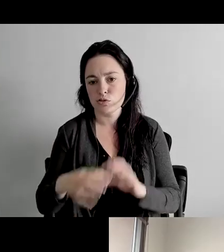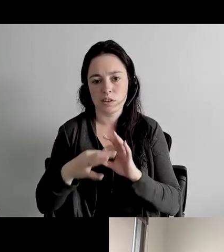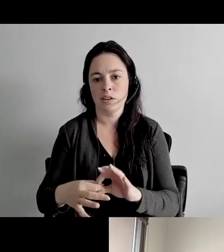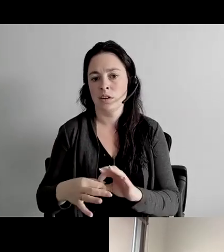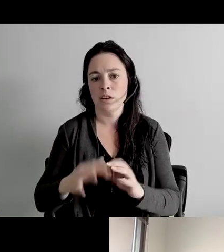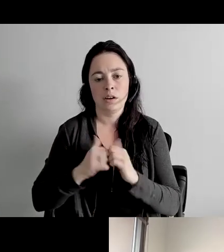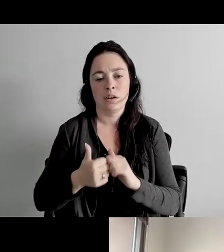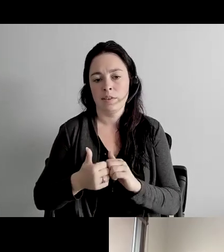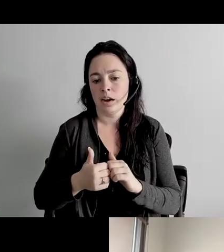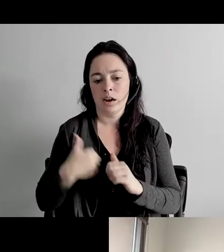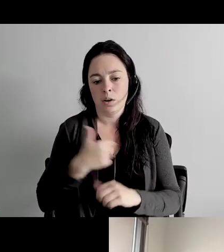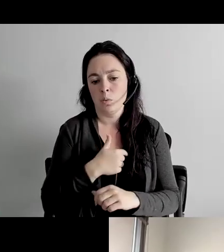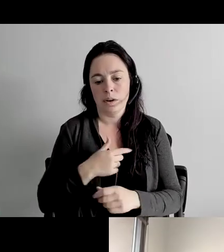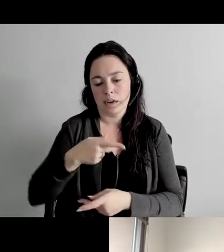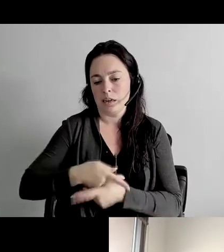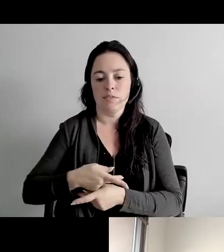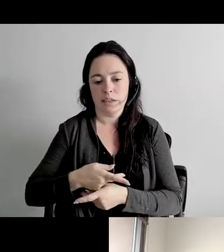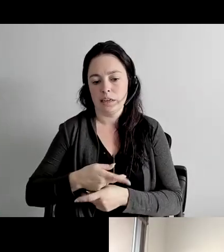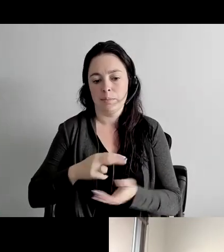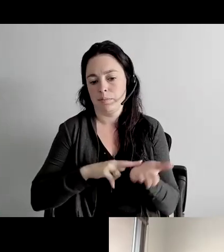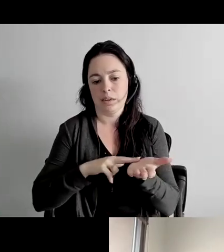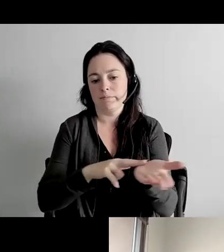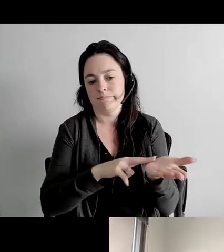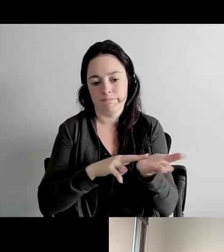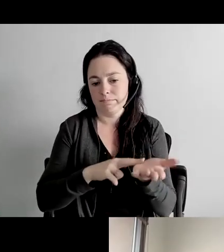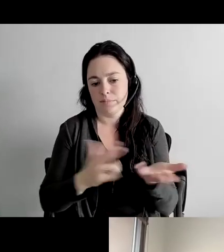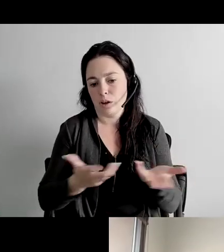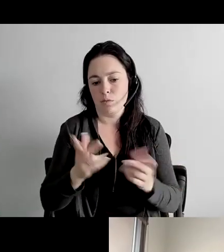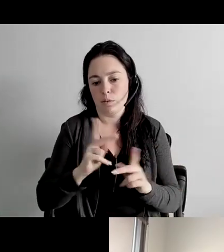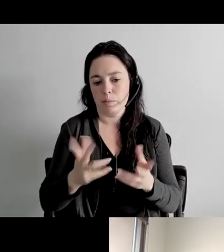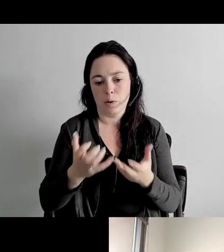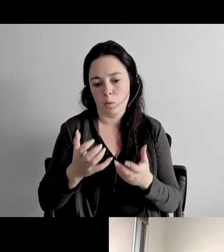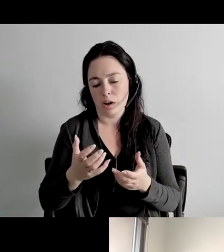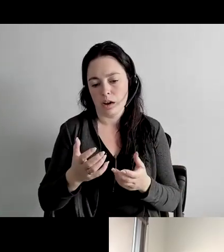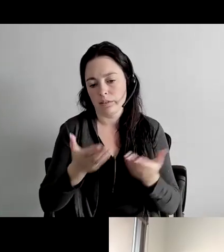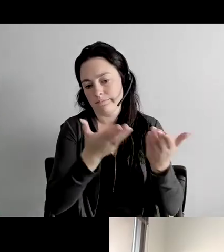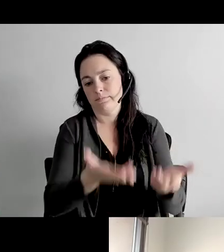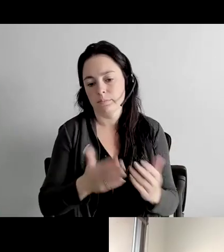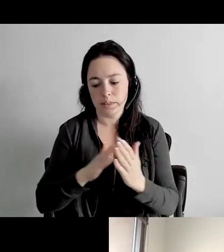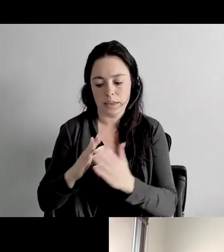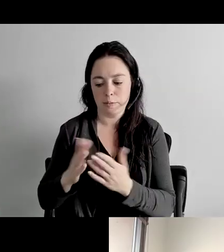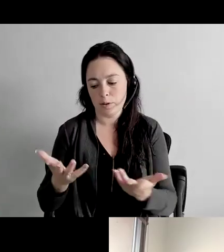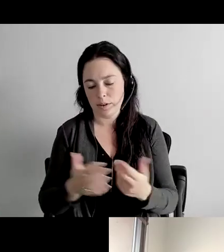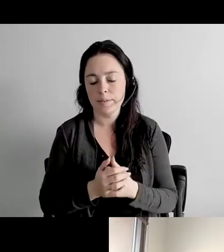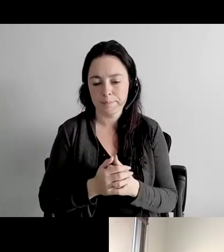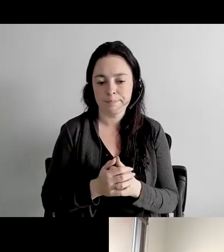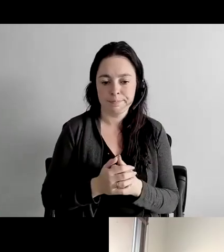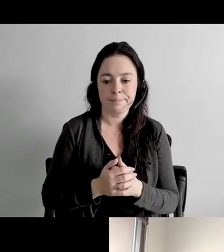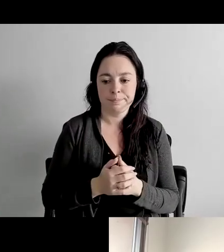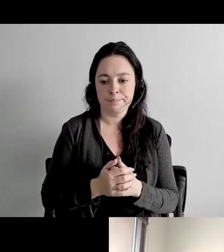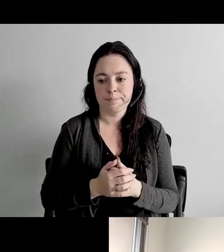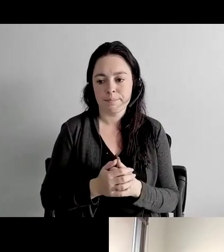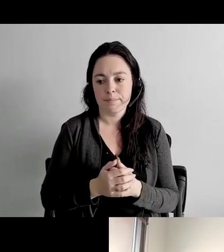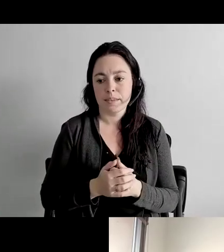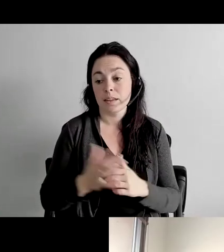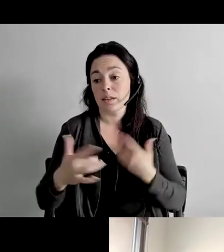we kind of keep the pulse of what people want to see in their community. I think that there's the exciting